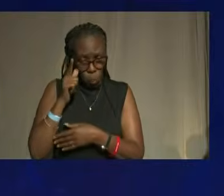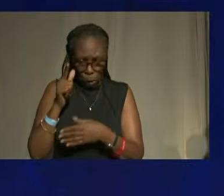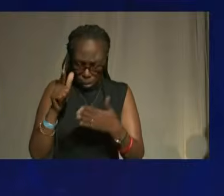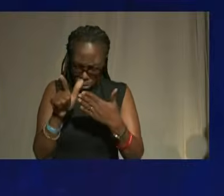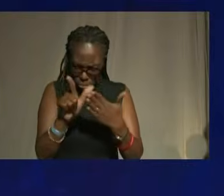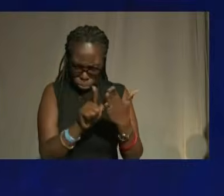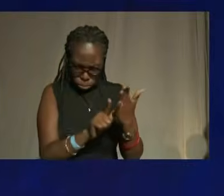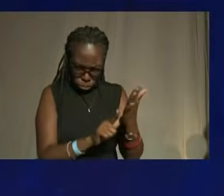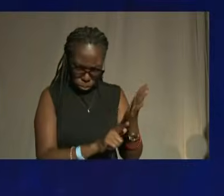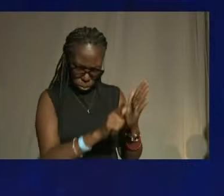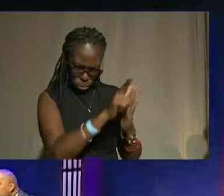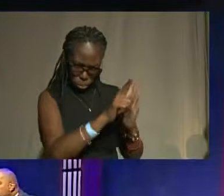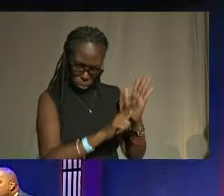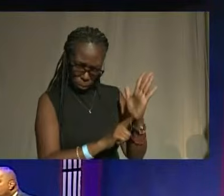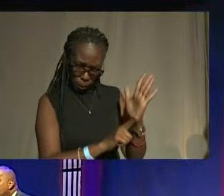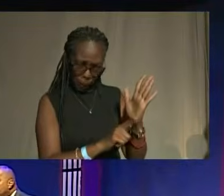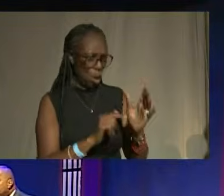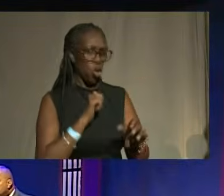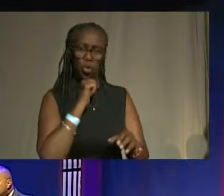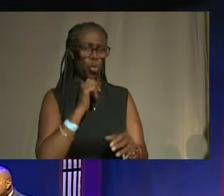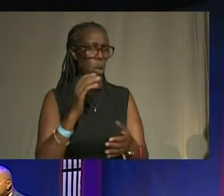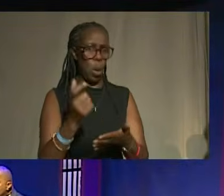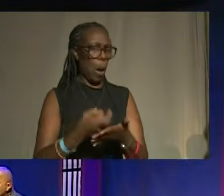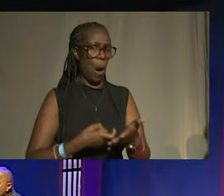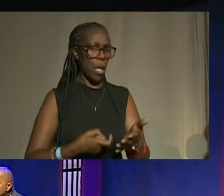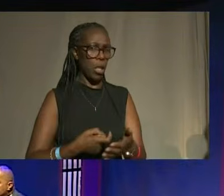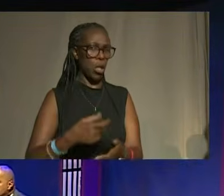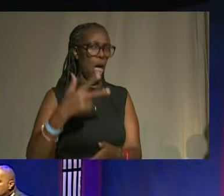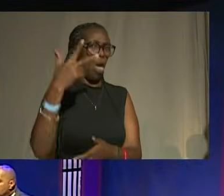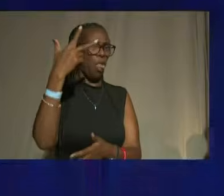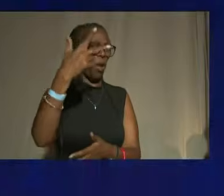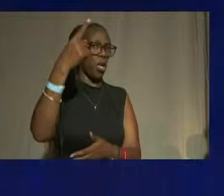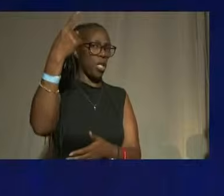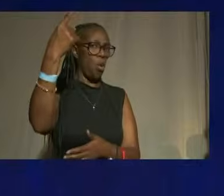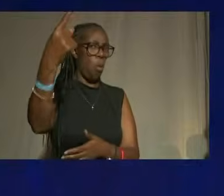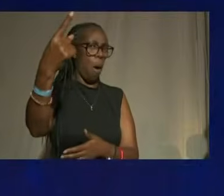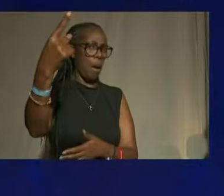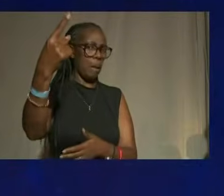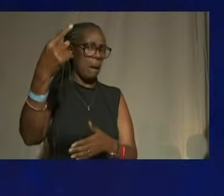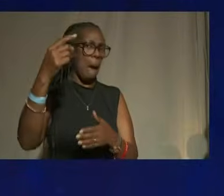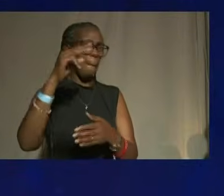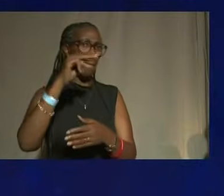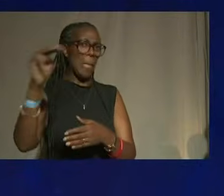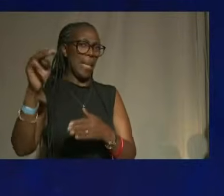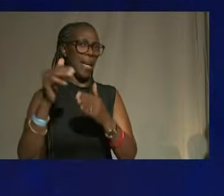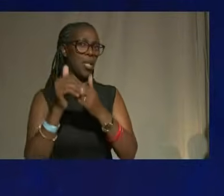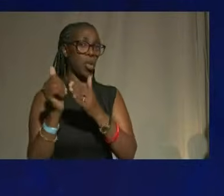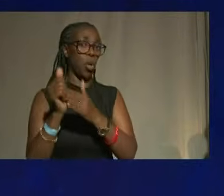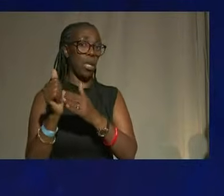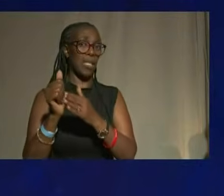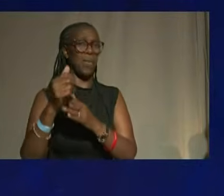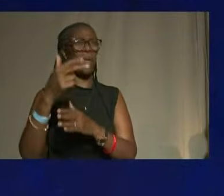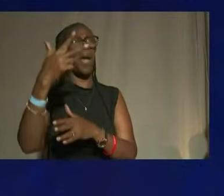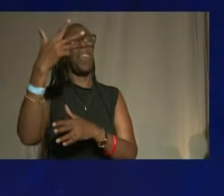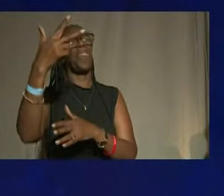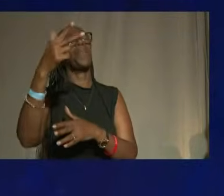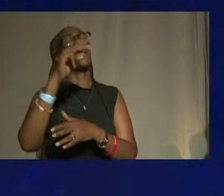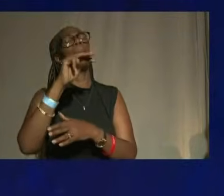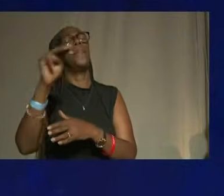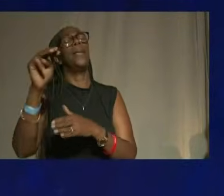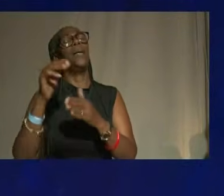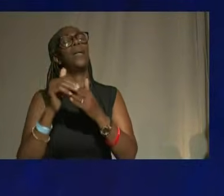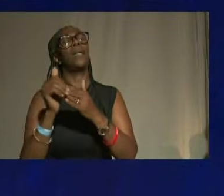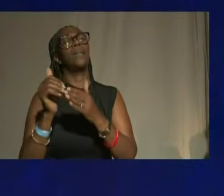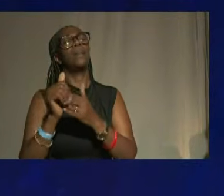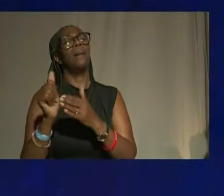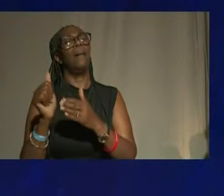it shouldn't cost $31 million for a $3 million drill. Because what does that do? When you go to the hospital, you have to pay